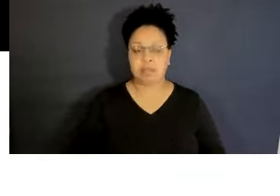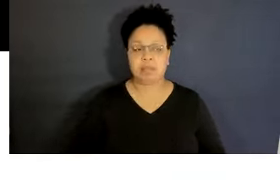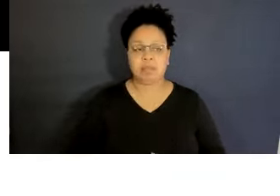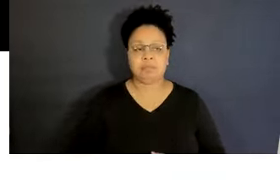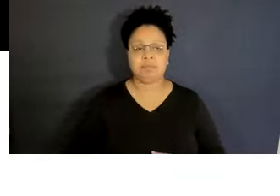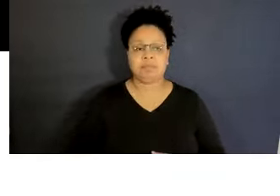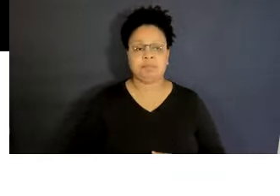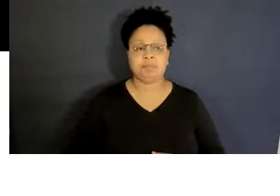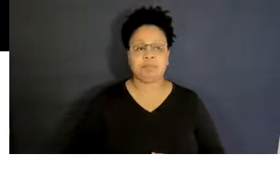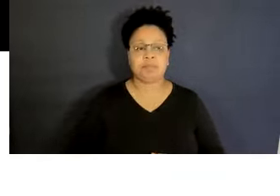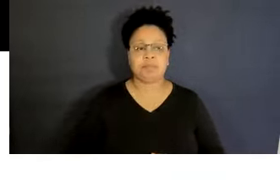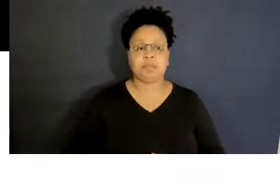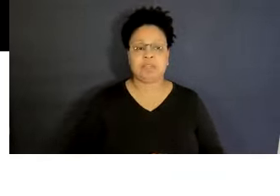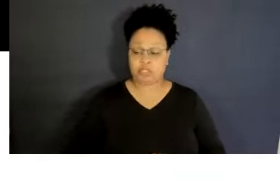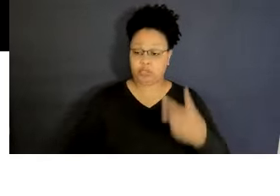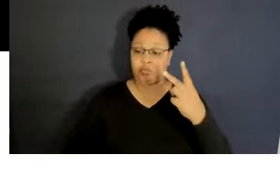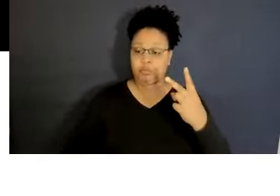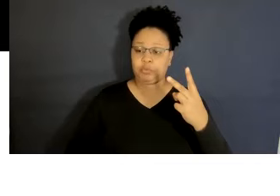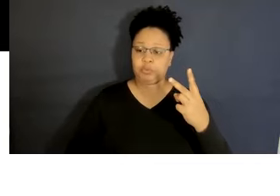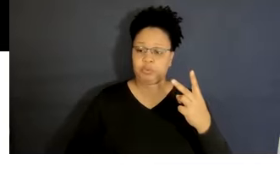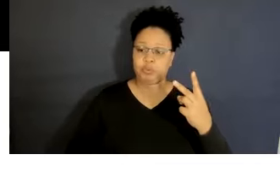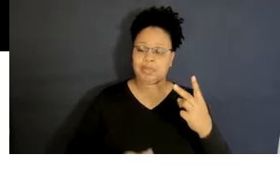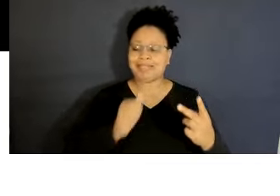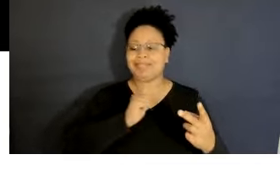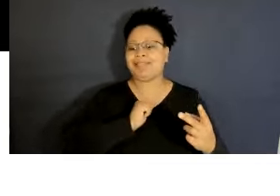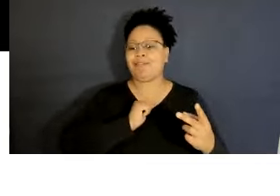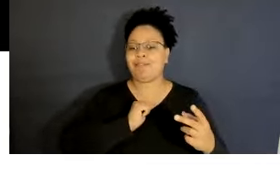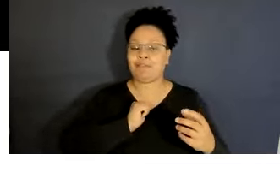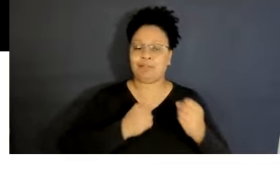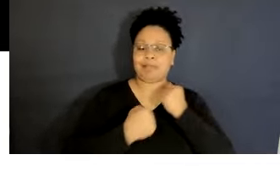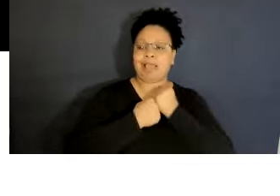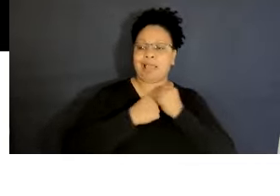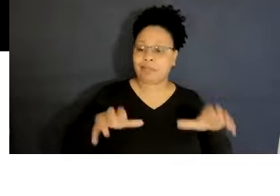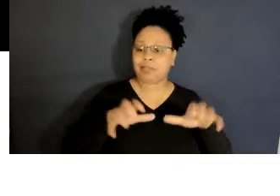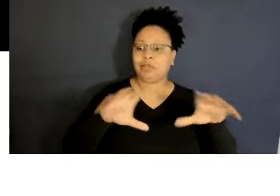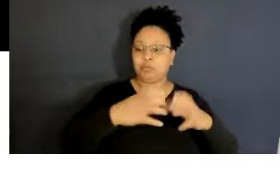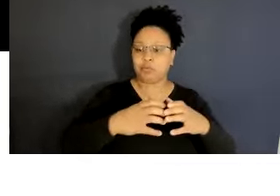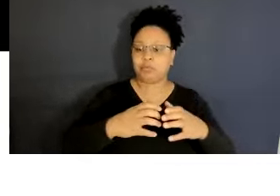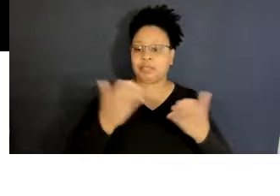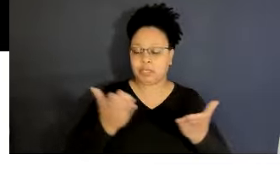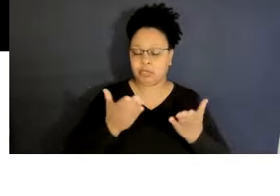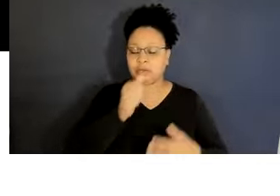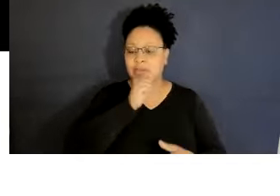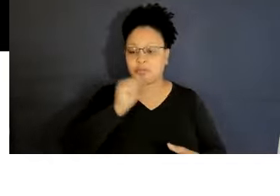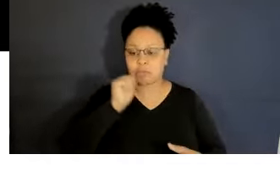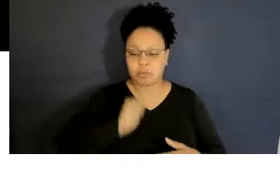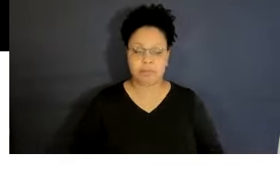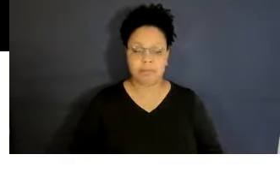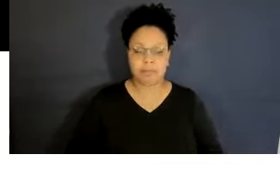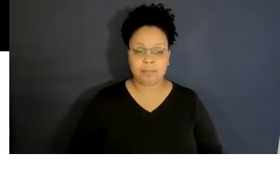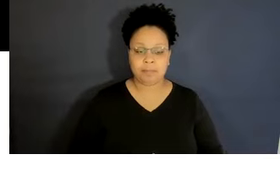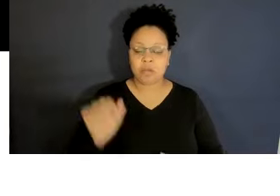2 of the self-advocacy groups here in Arizona. We also have